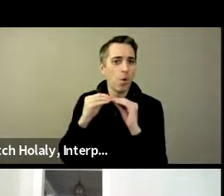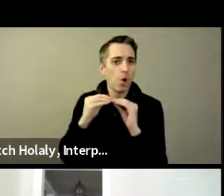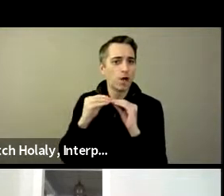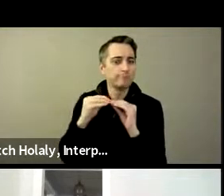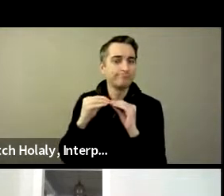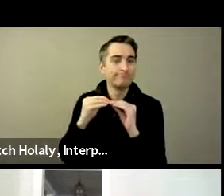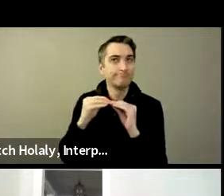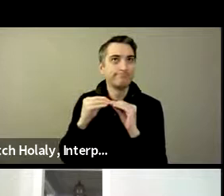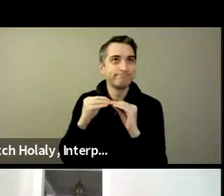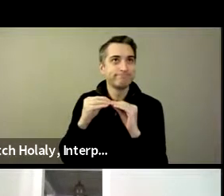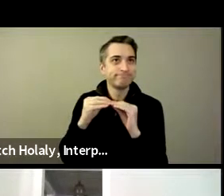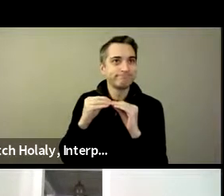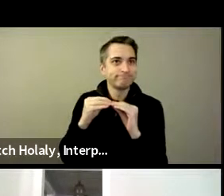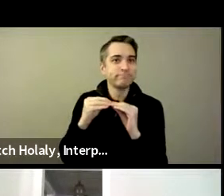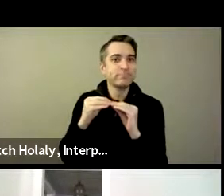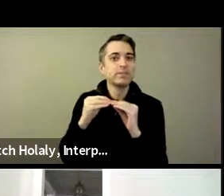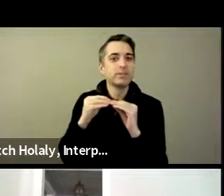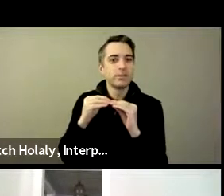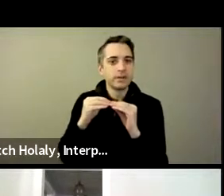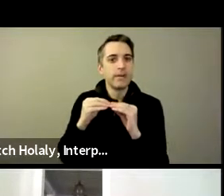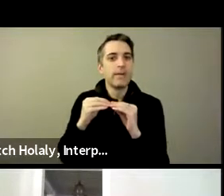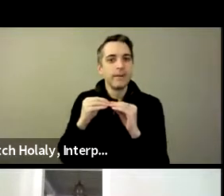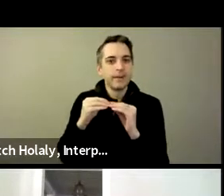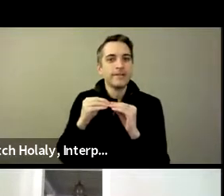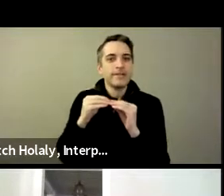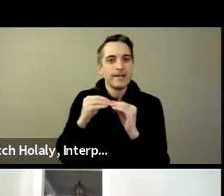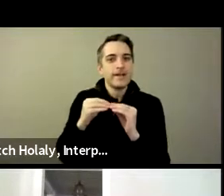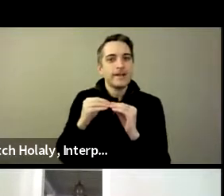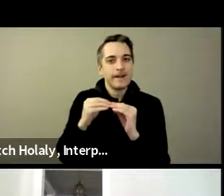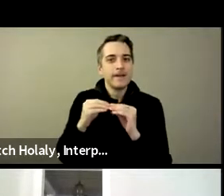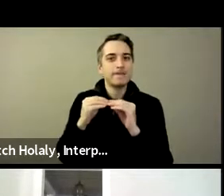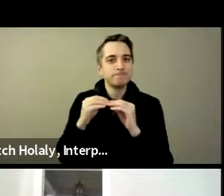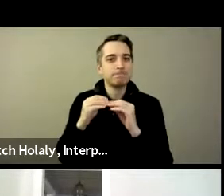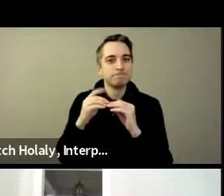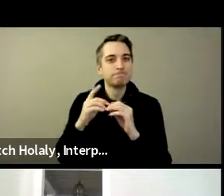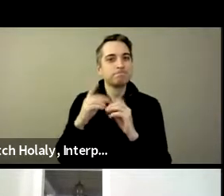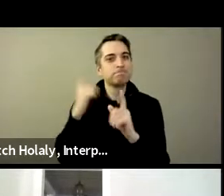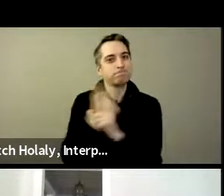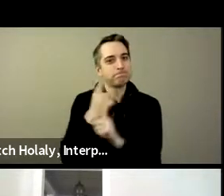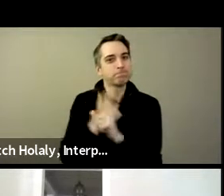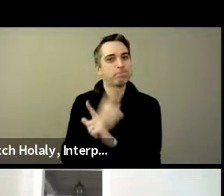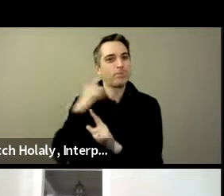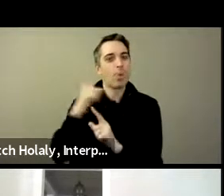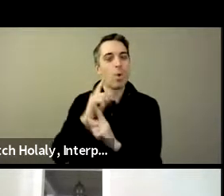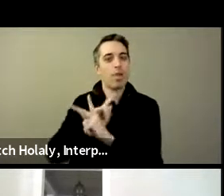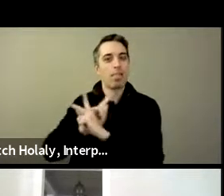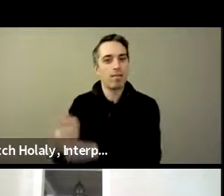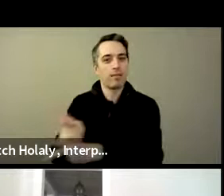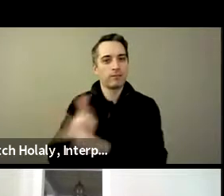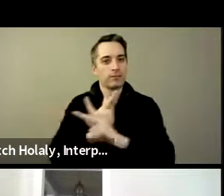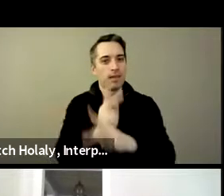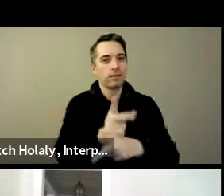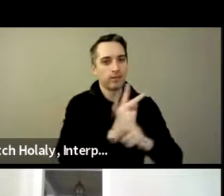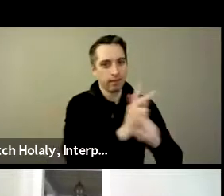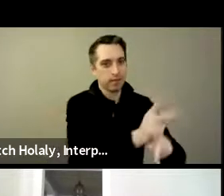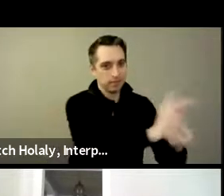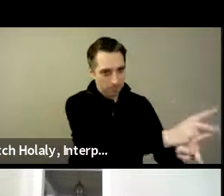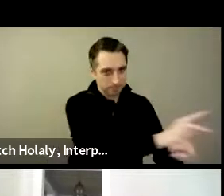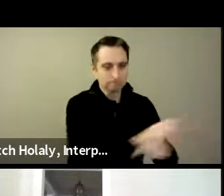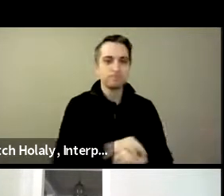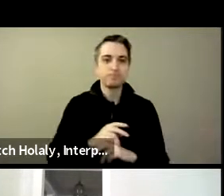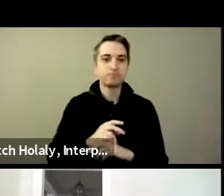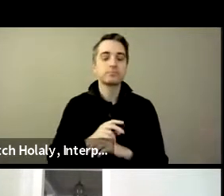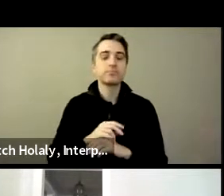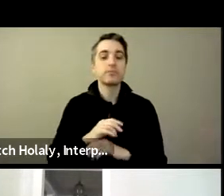conciliatory in their lending practices. So his reach as far as a public service was at least across the state of